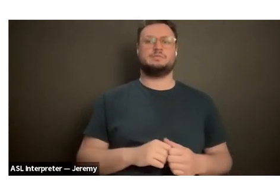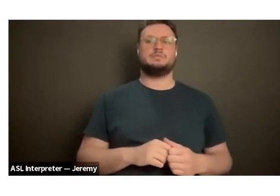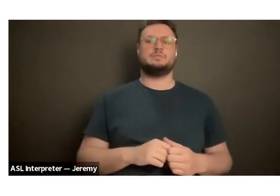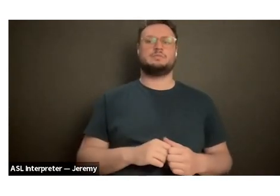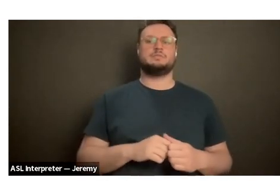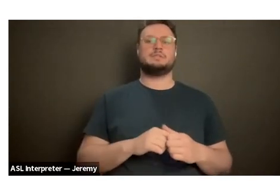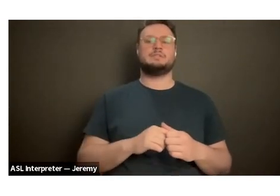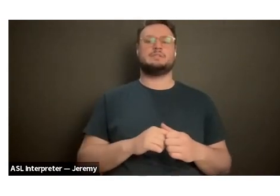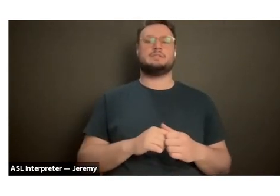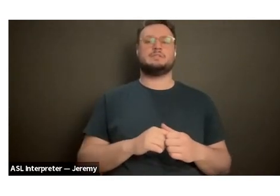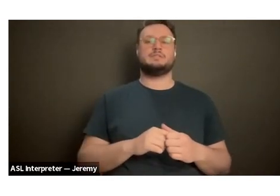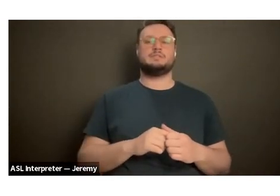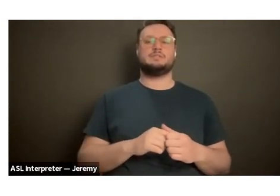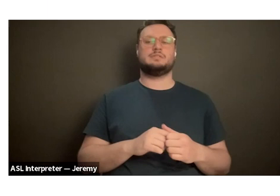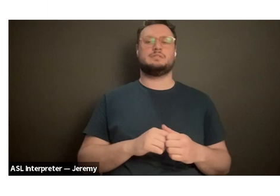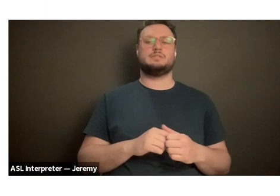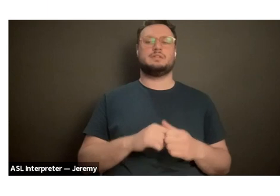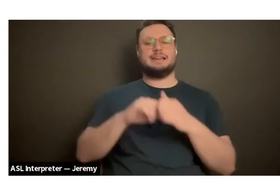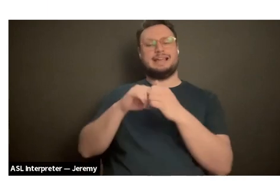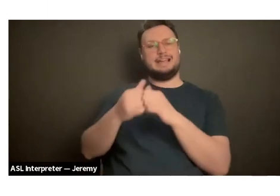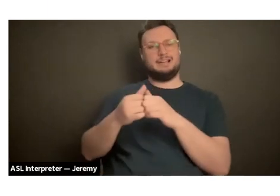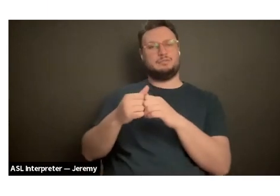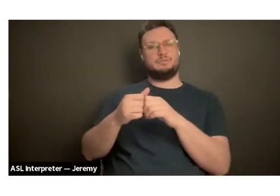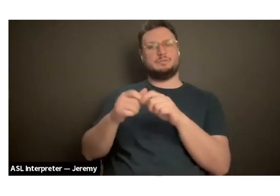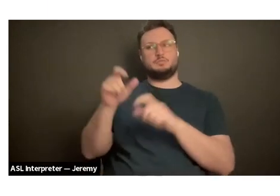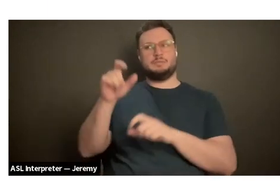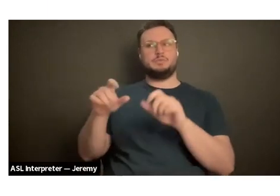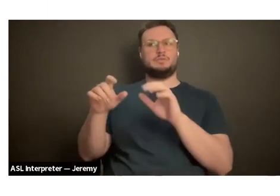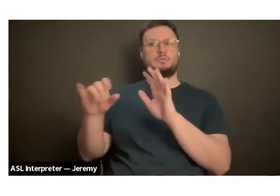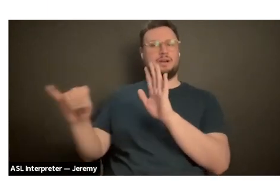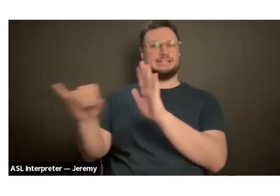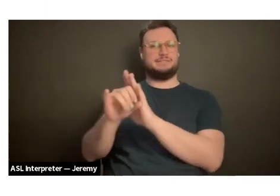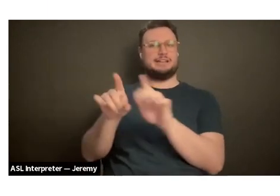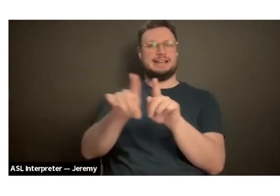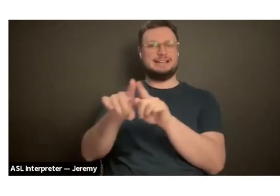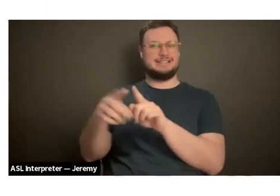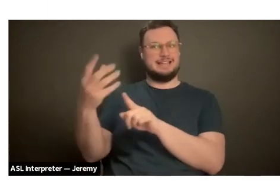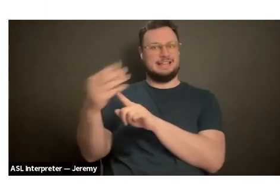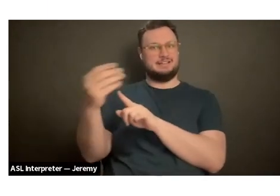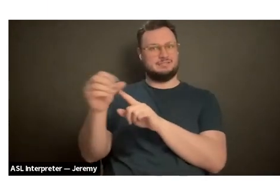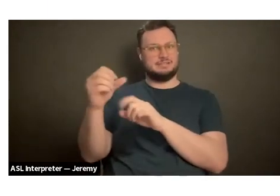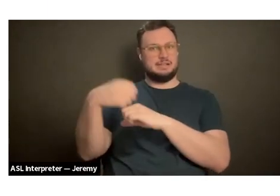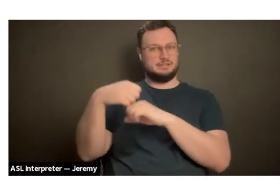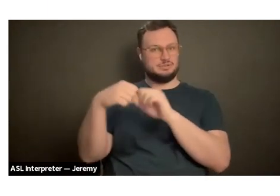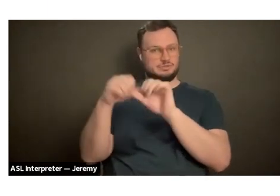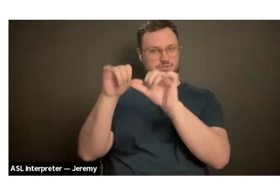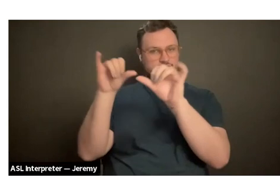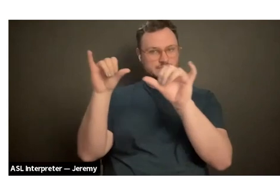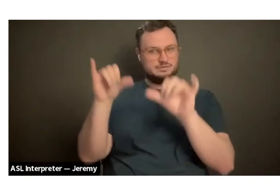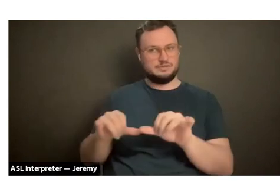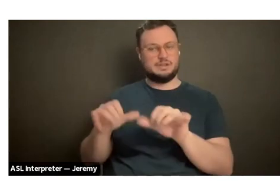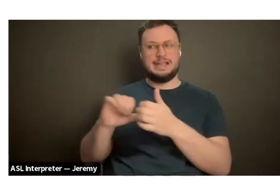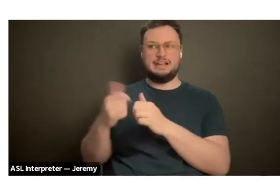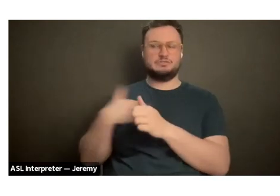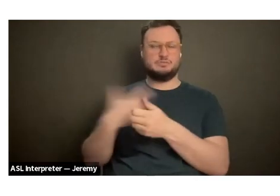those identified as outside the structures in order to define and seek a world in which we